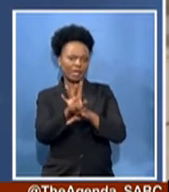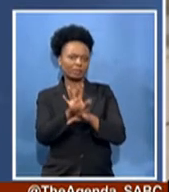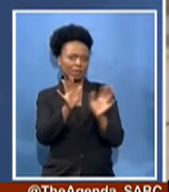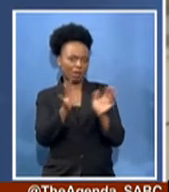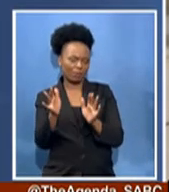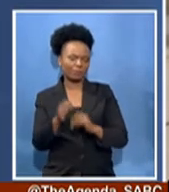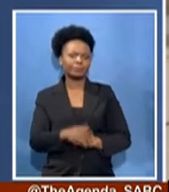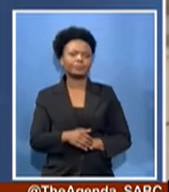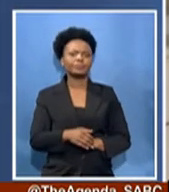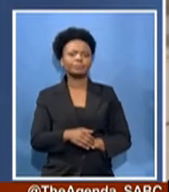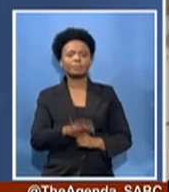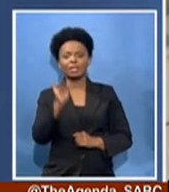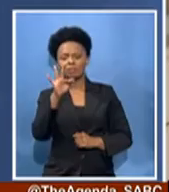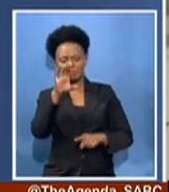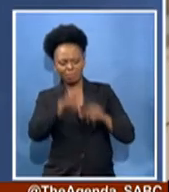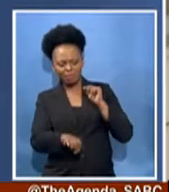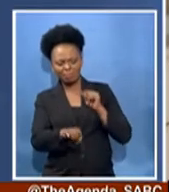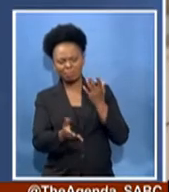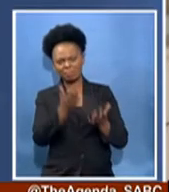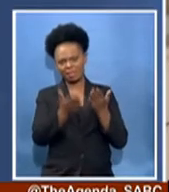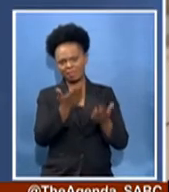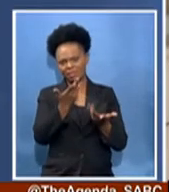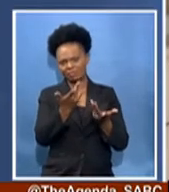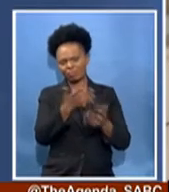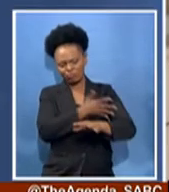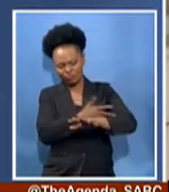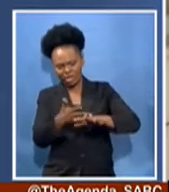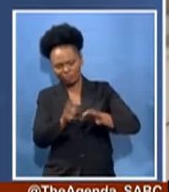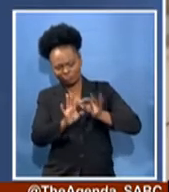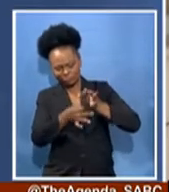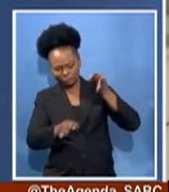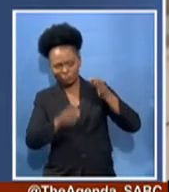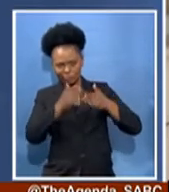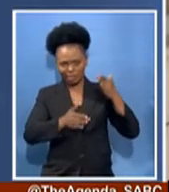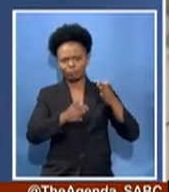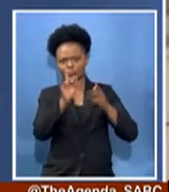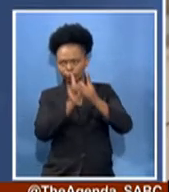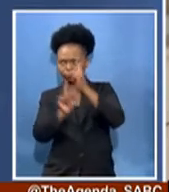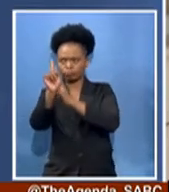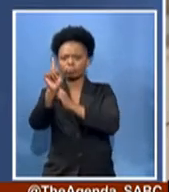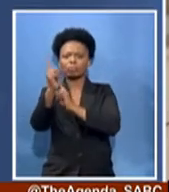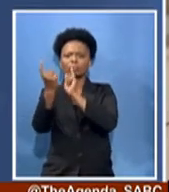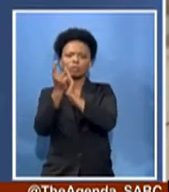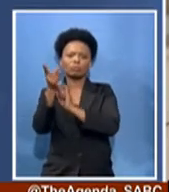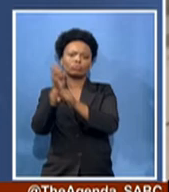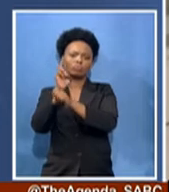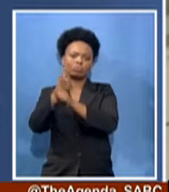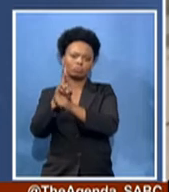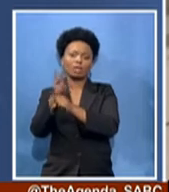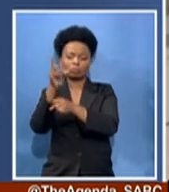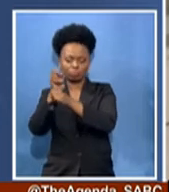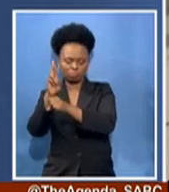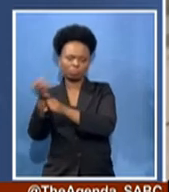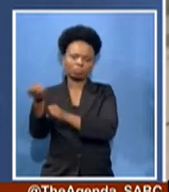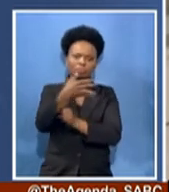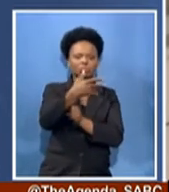could be suggestive of a clot, that you go straight away and you present yourself for treatment, because early treatment with thrombosis is highly